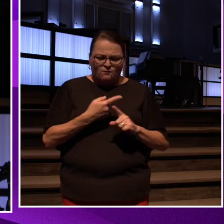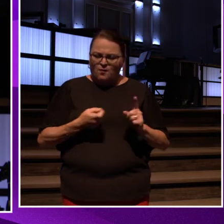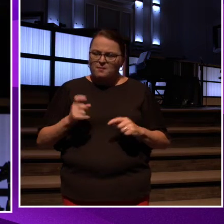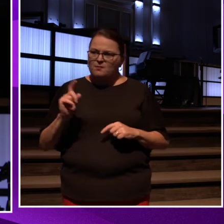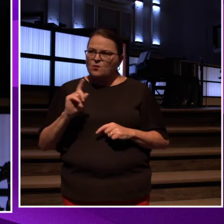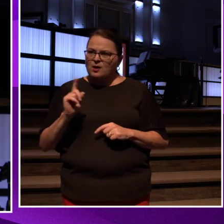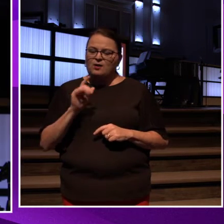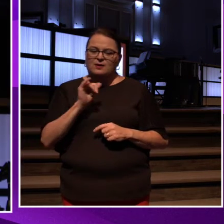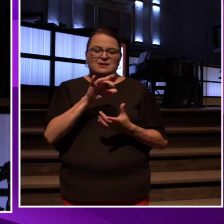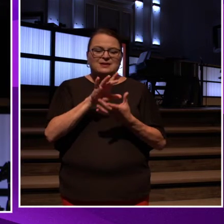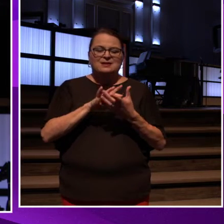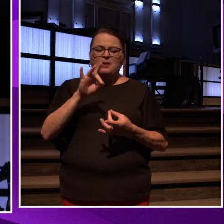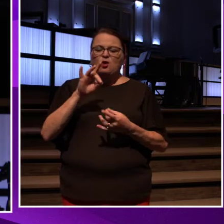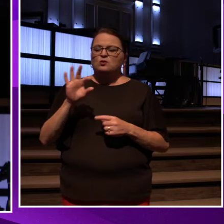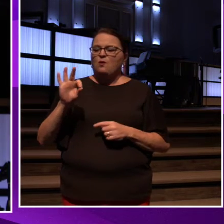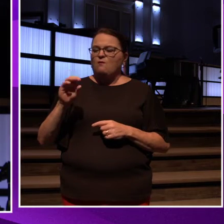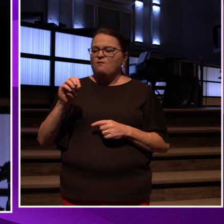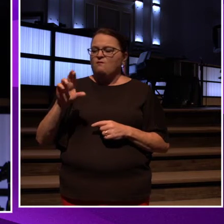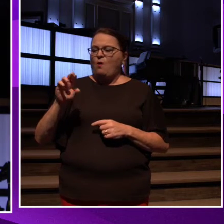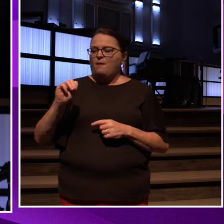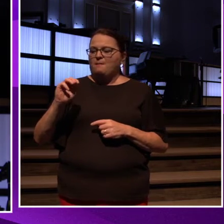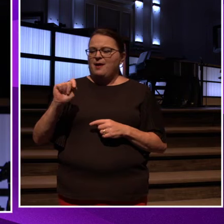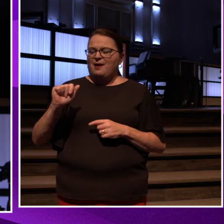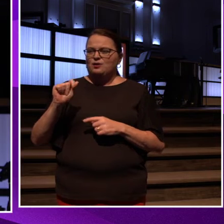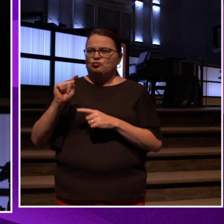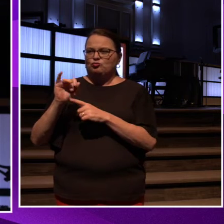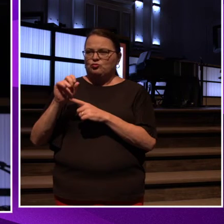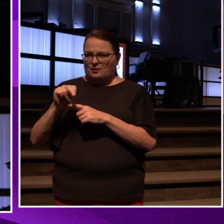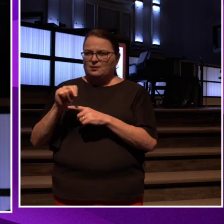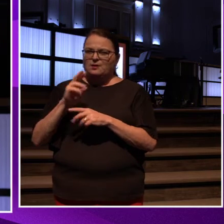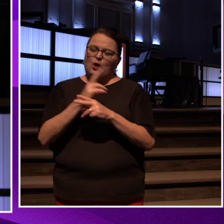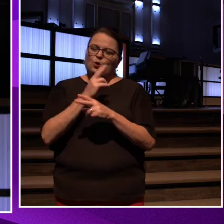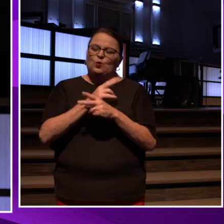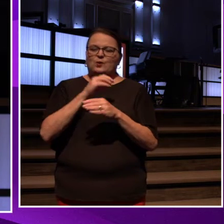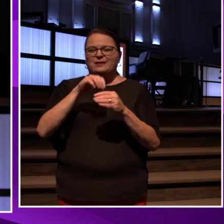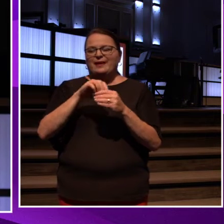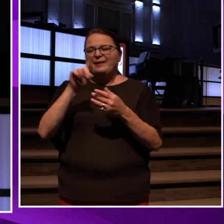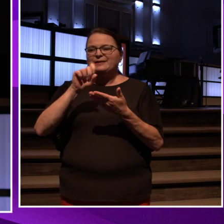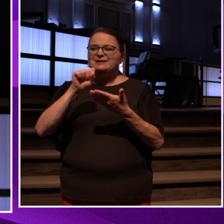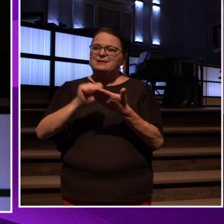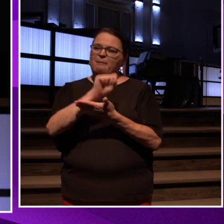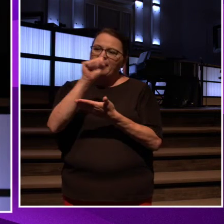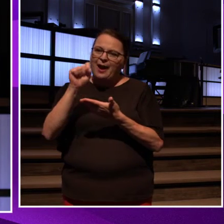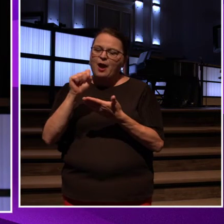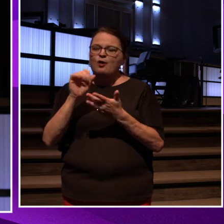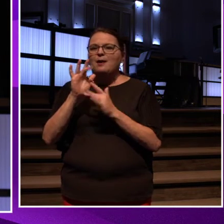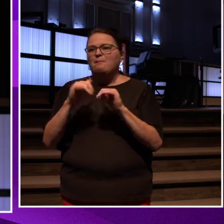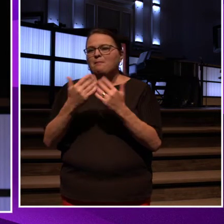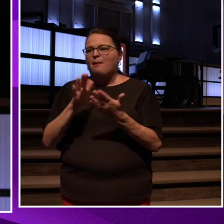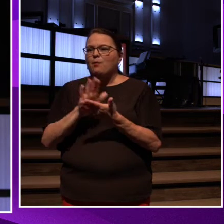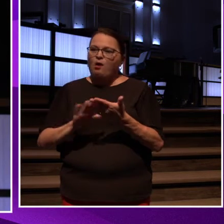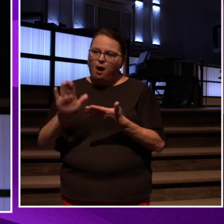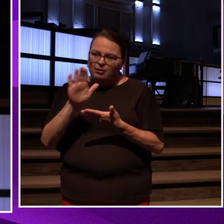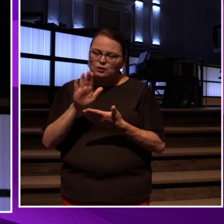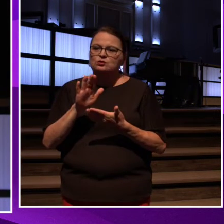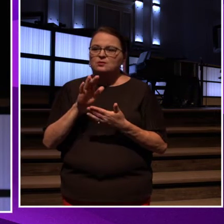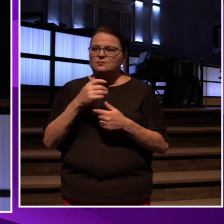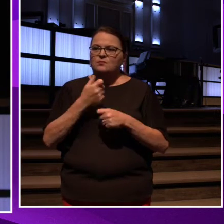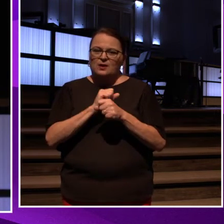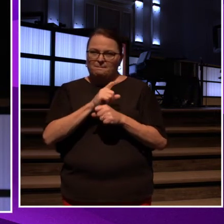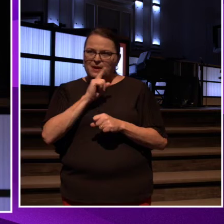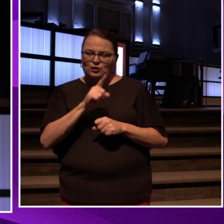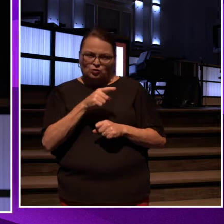Spiritual formation is a term that seminaries started using in Bible colleges that they were giving incoming students to make sure they had a